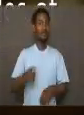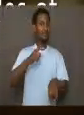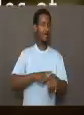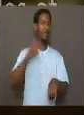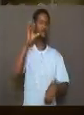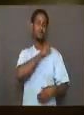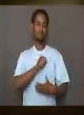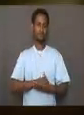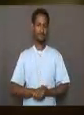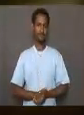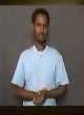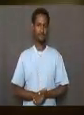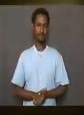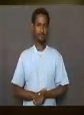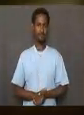Time's up!